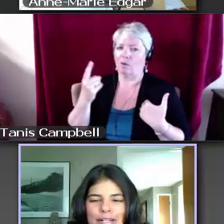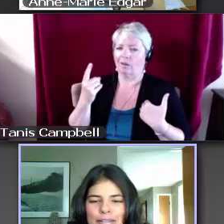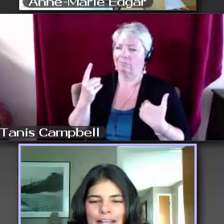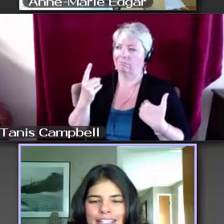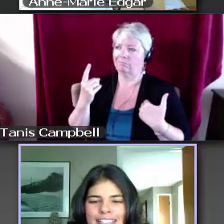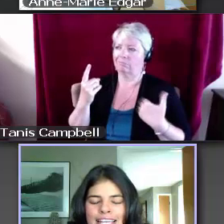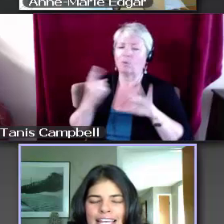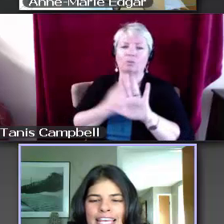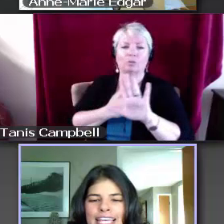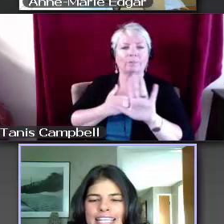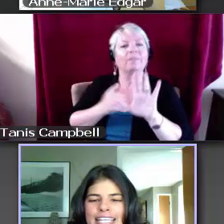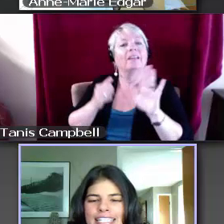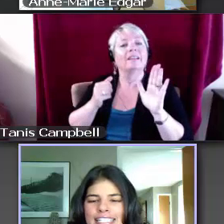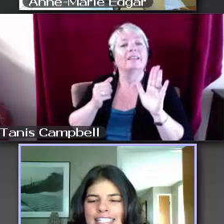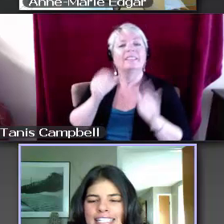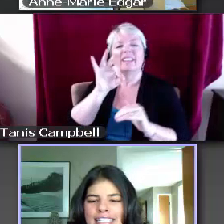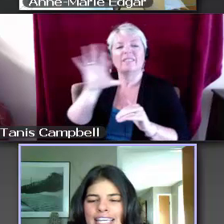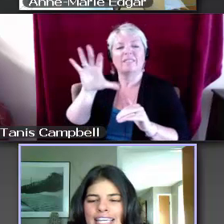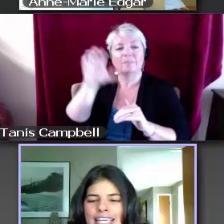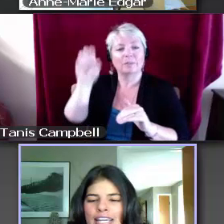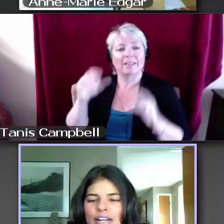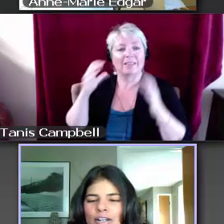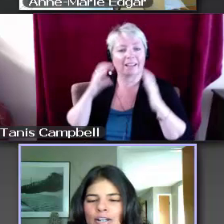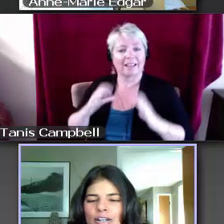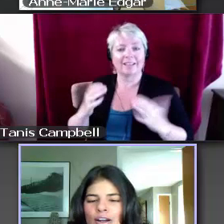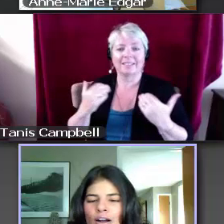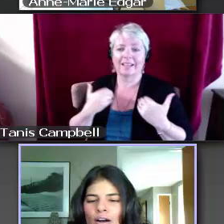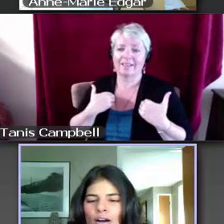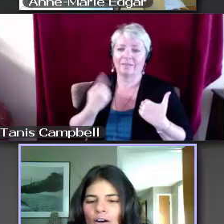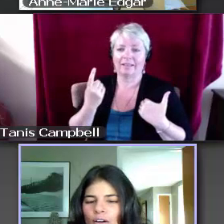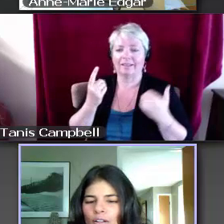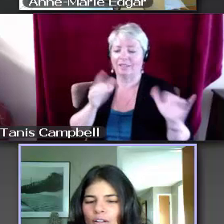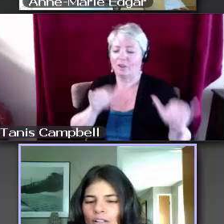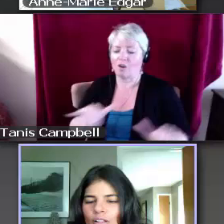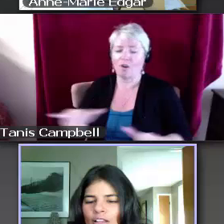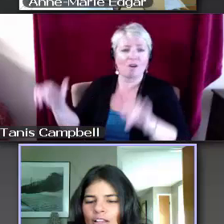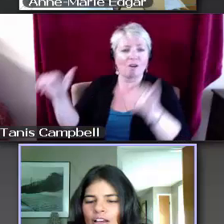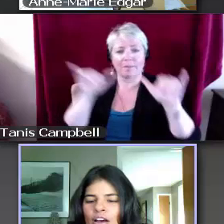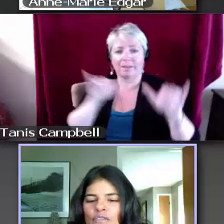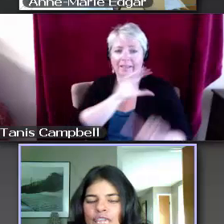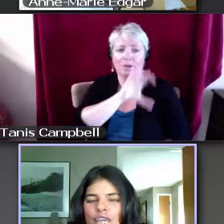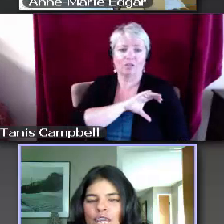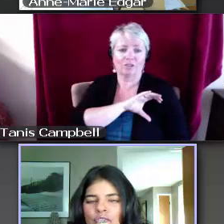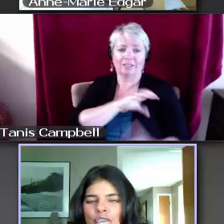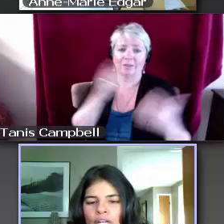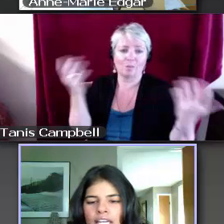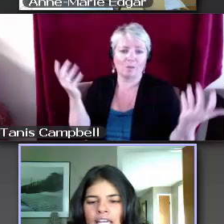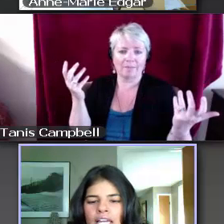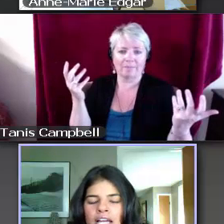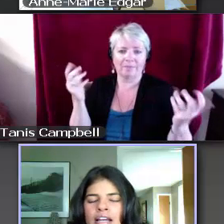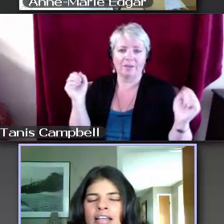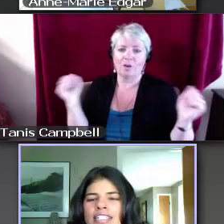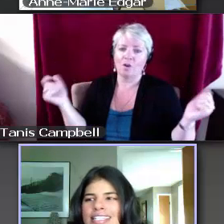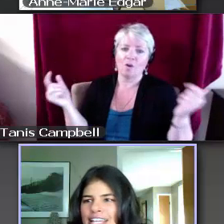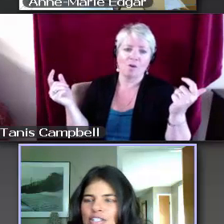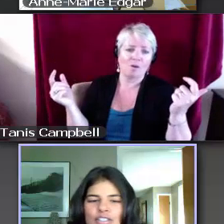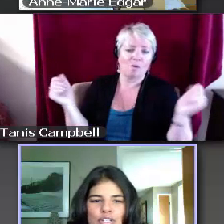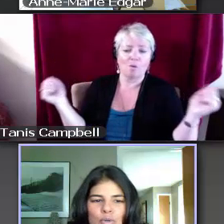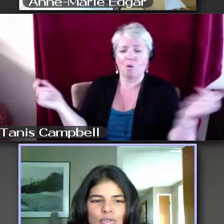95% of our clients is they are all very